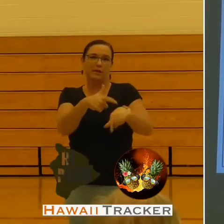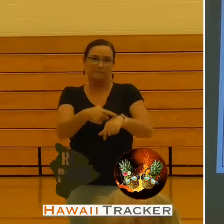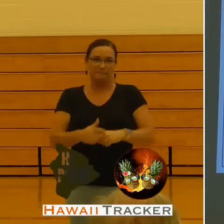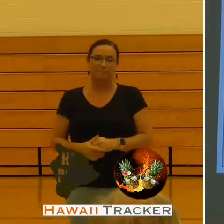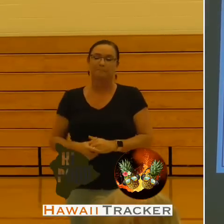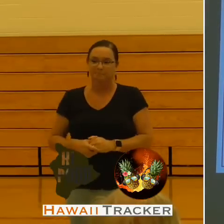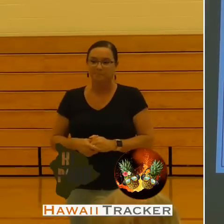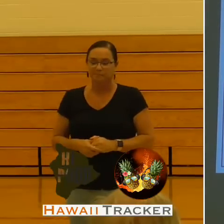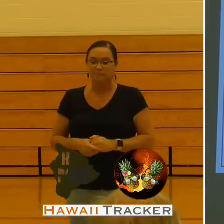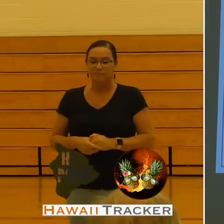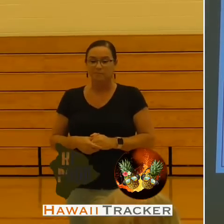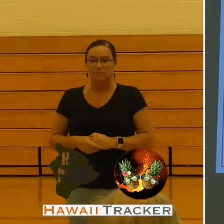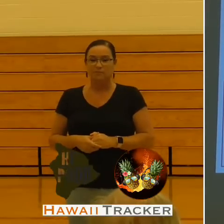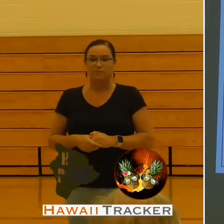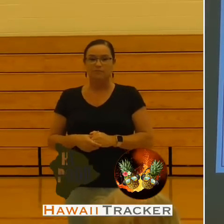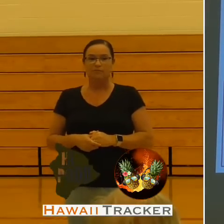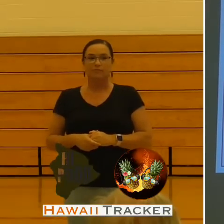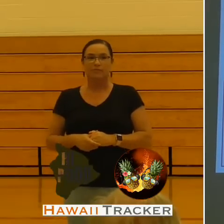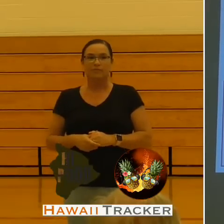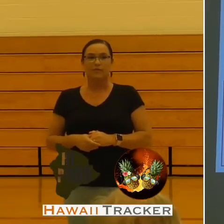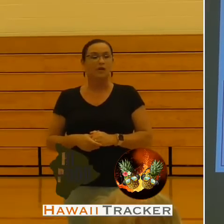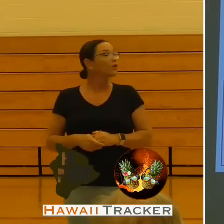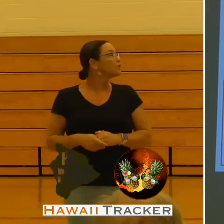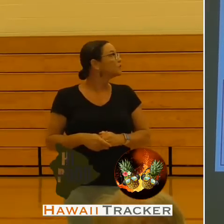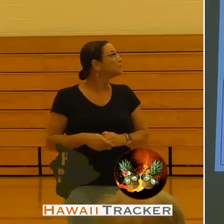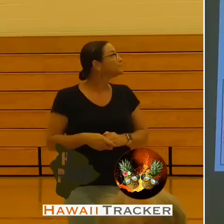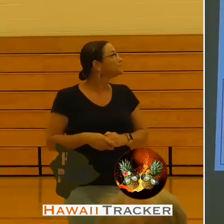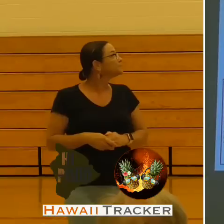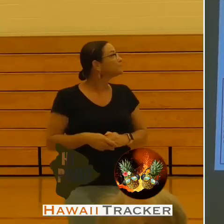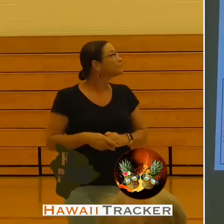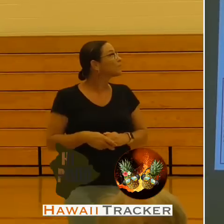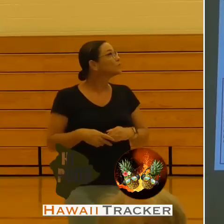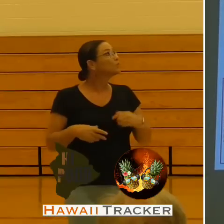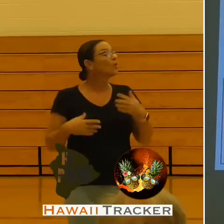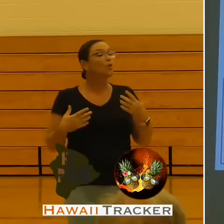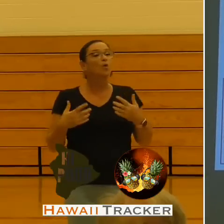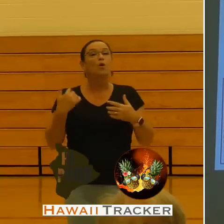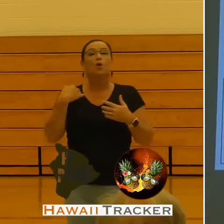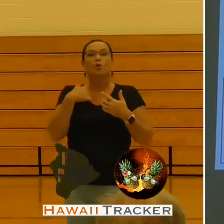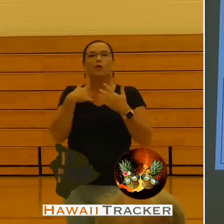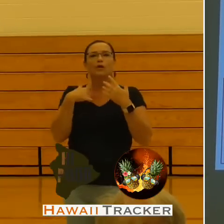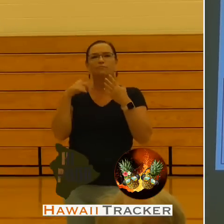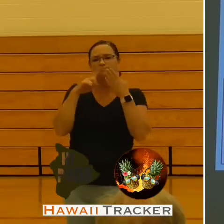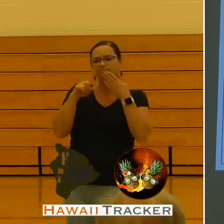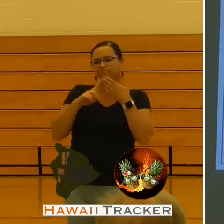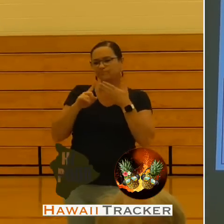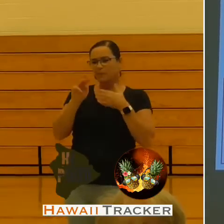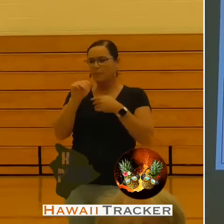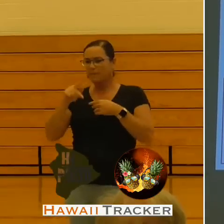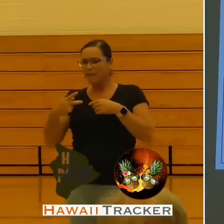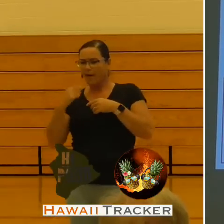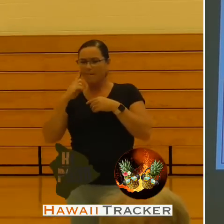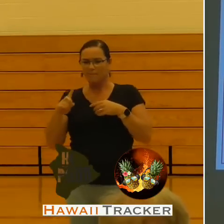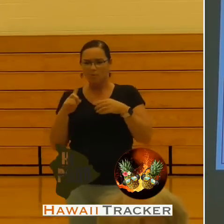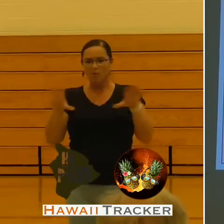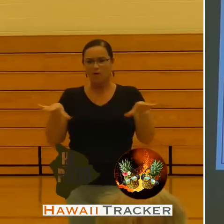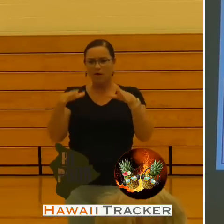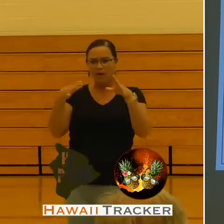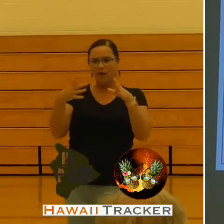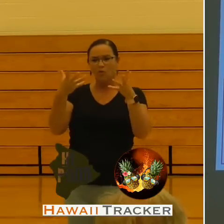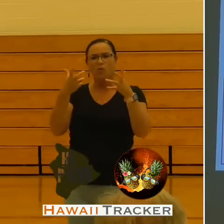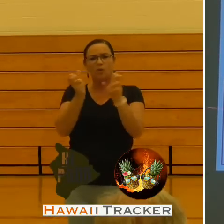Okay, after you're mapping the volcano, we want to make some derivative products that could be useful for the